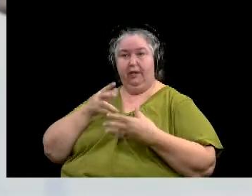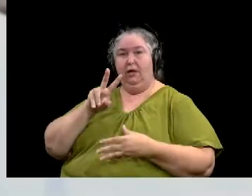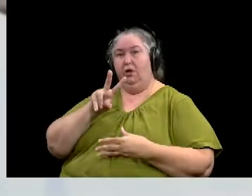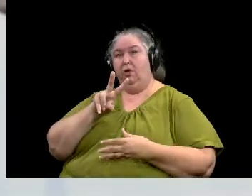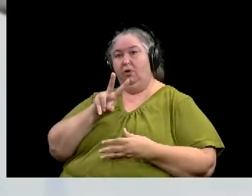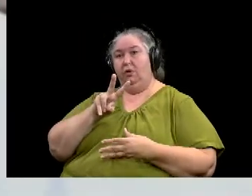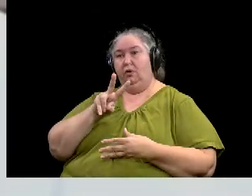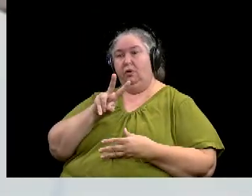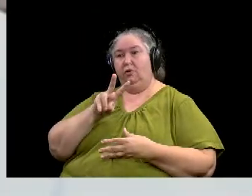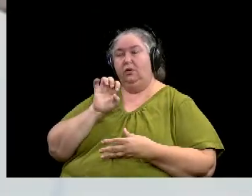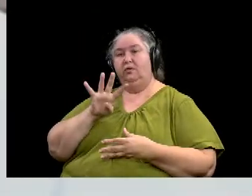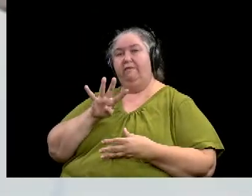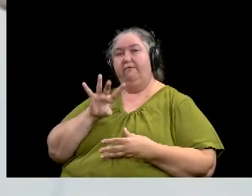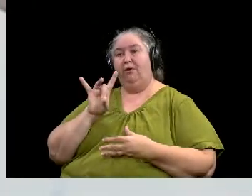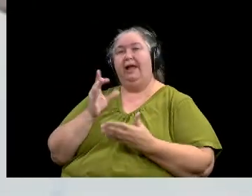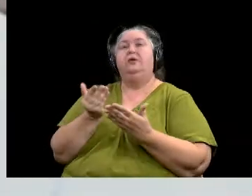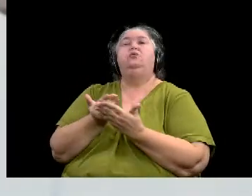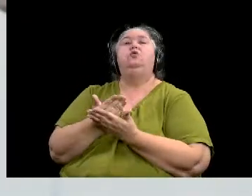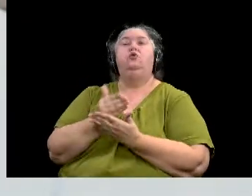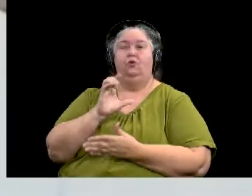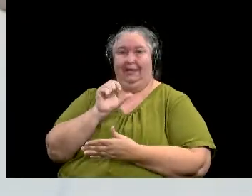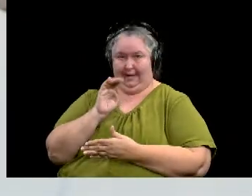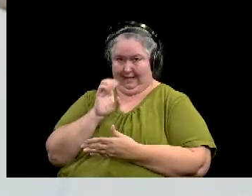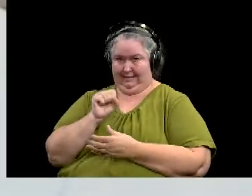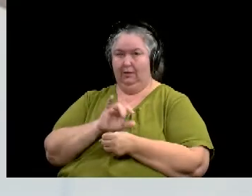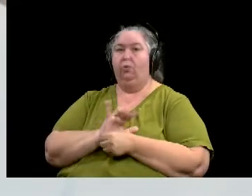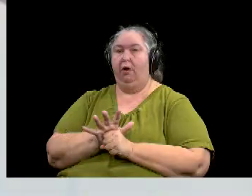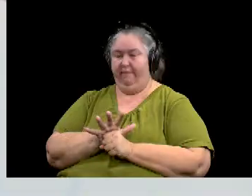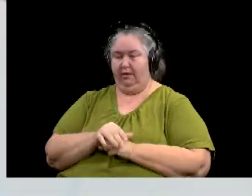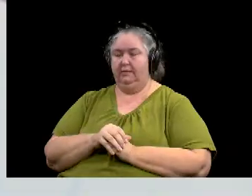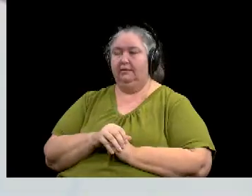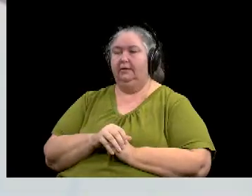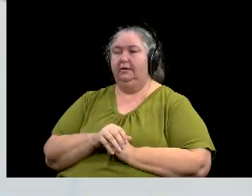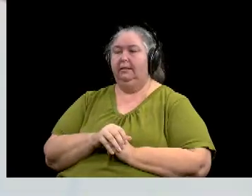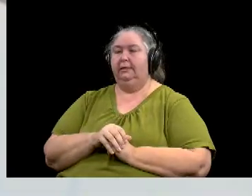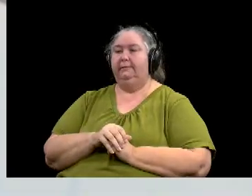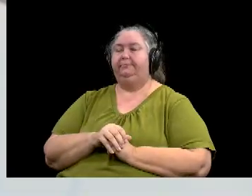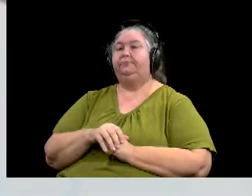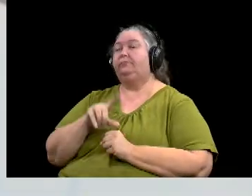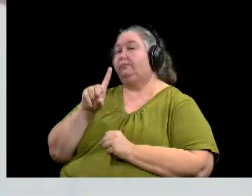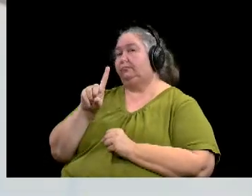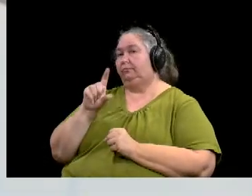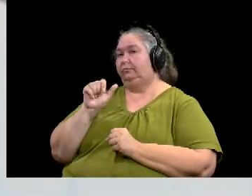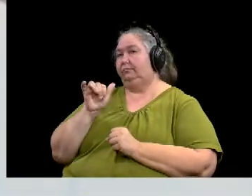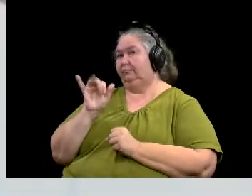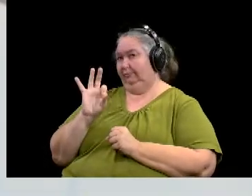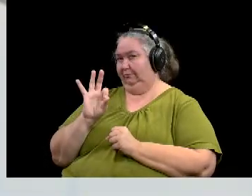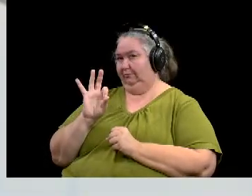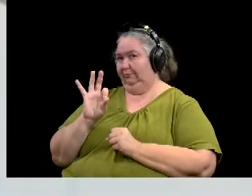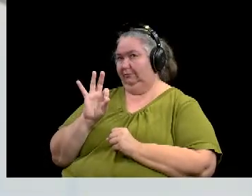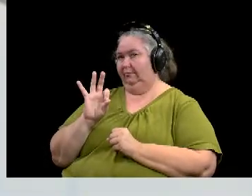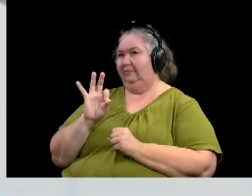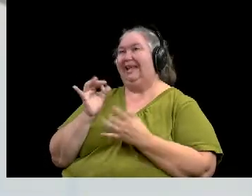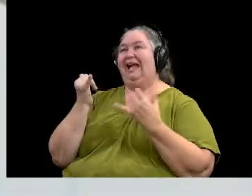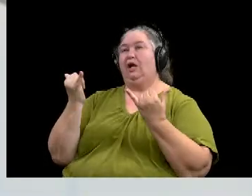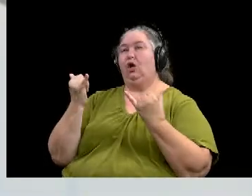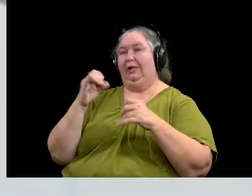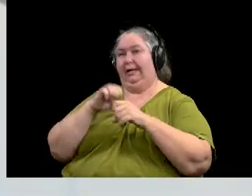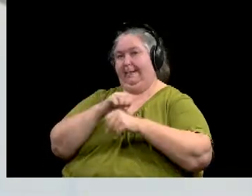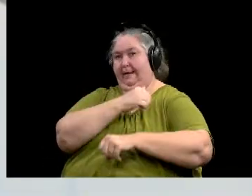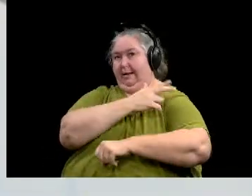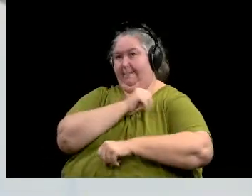coronavirus. 119 people are currently hospitalized in Waco with